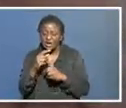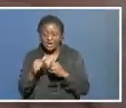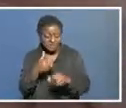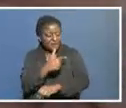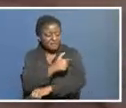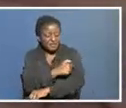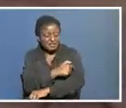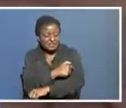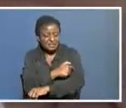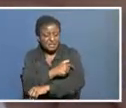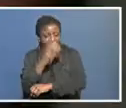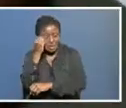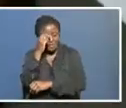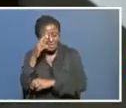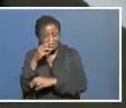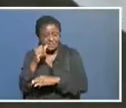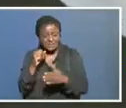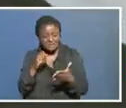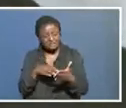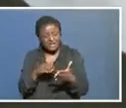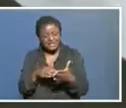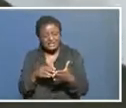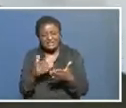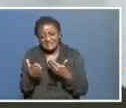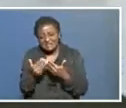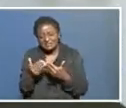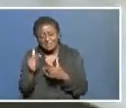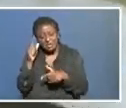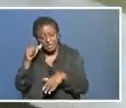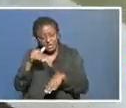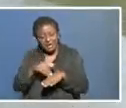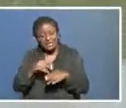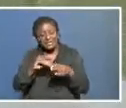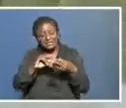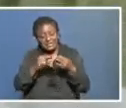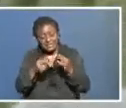advice is simple. Just look at the data and make a decision.